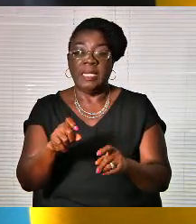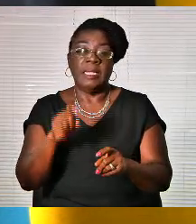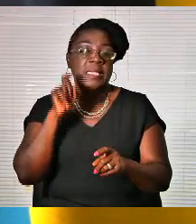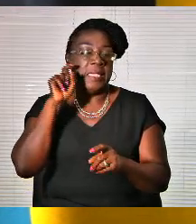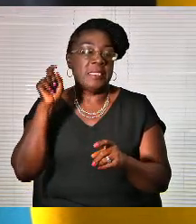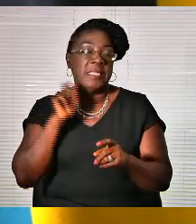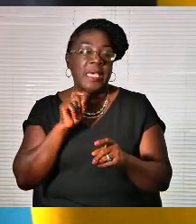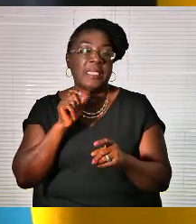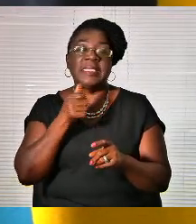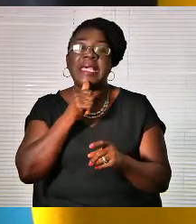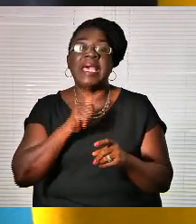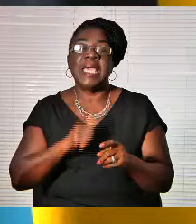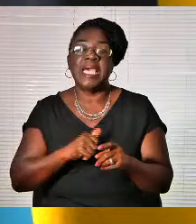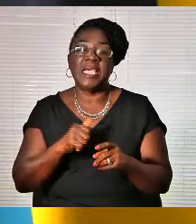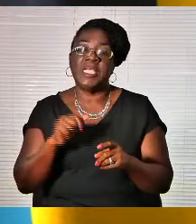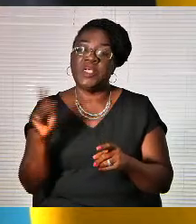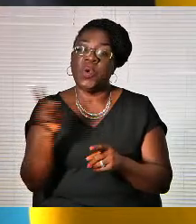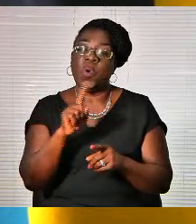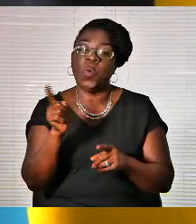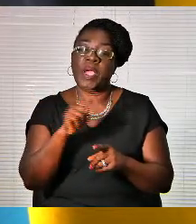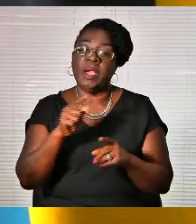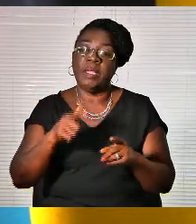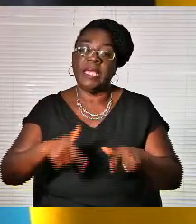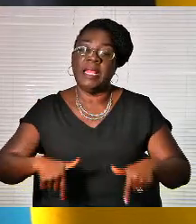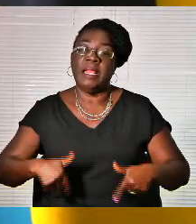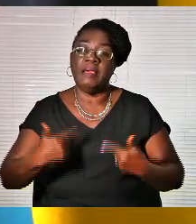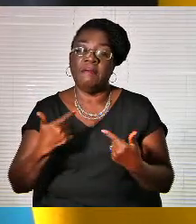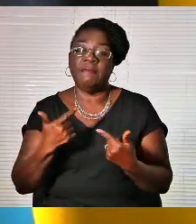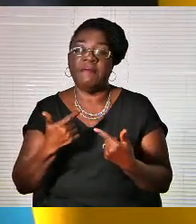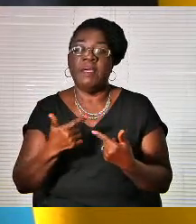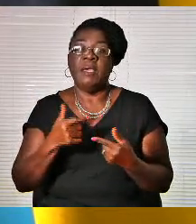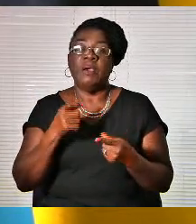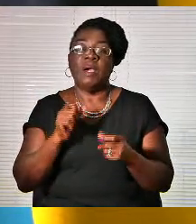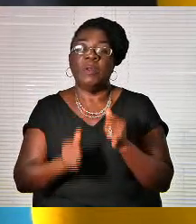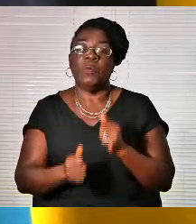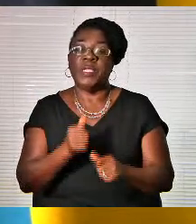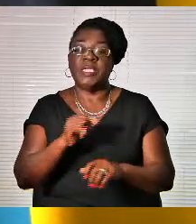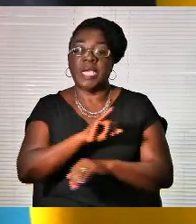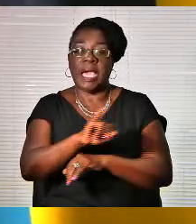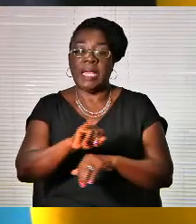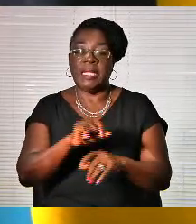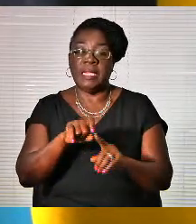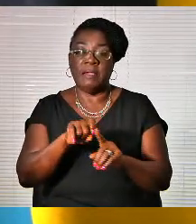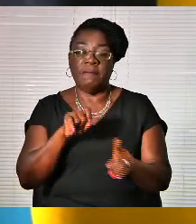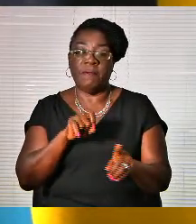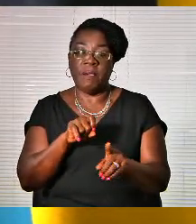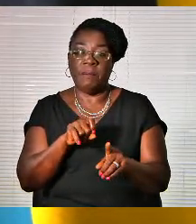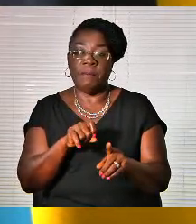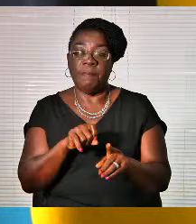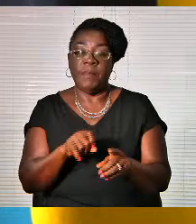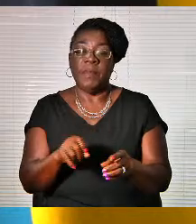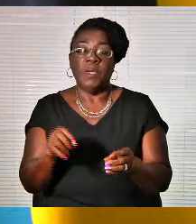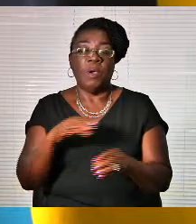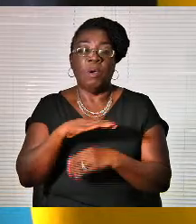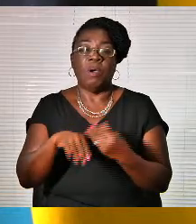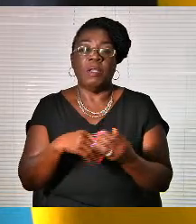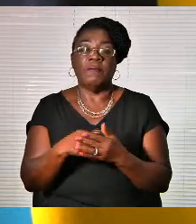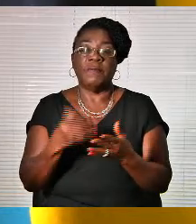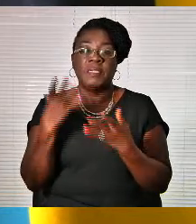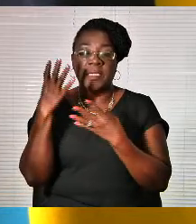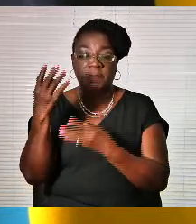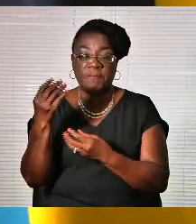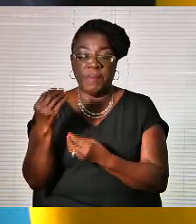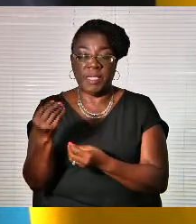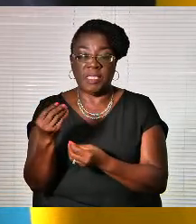they are located, when they were tested, or where they originate from. And in addition to that, there's symptomatology. So these